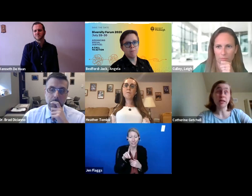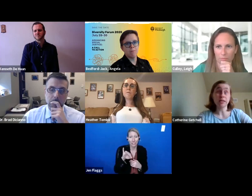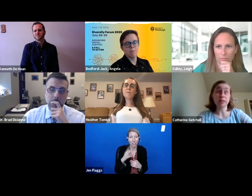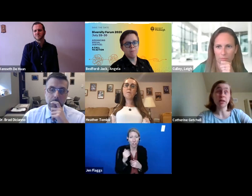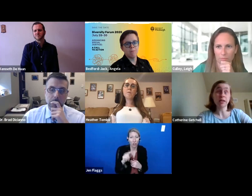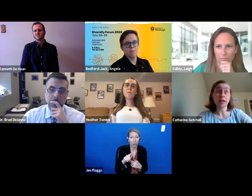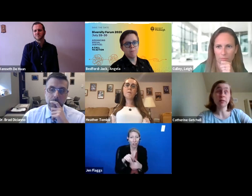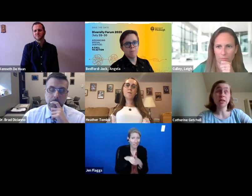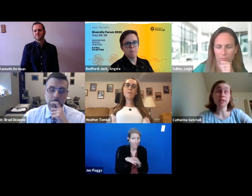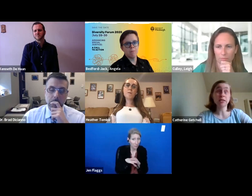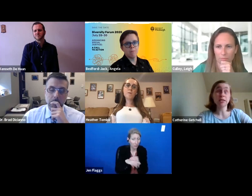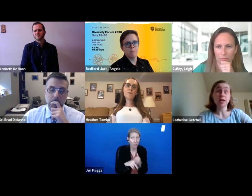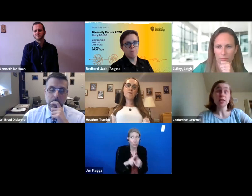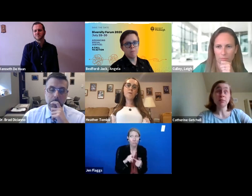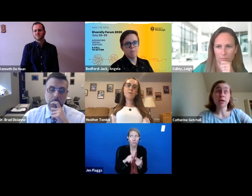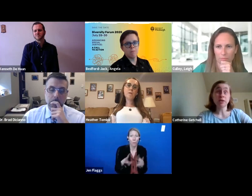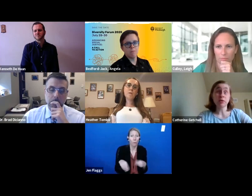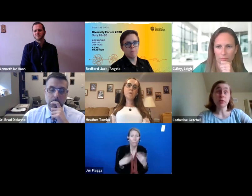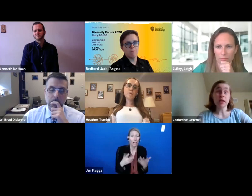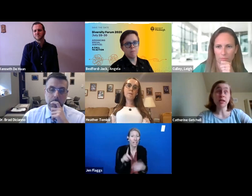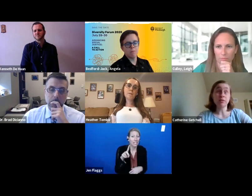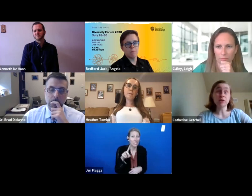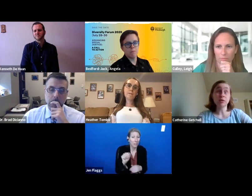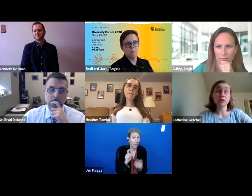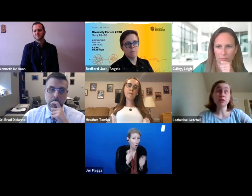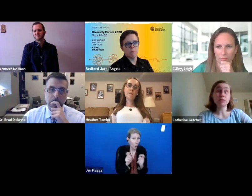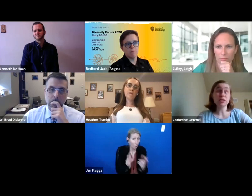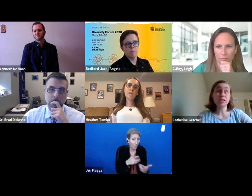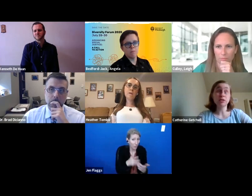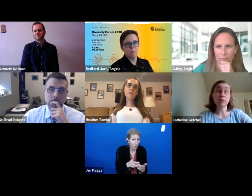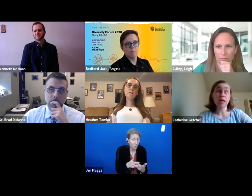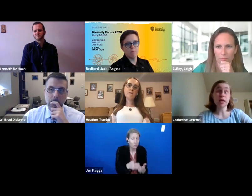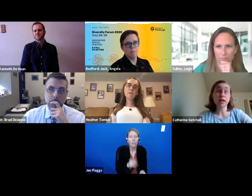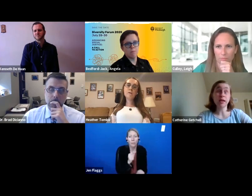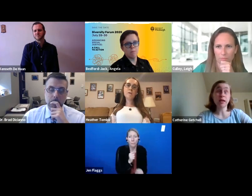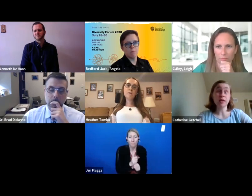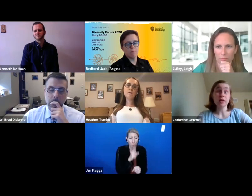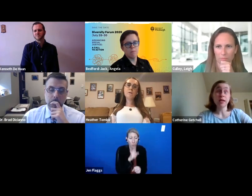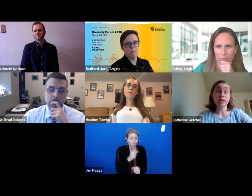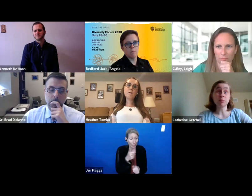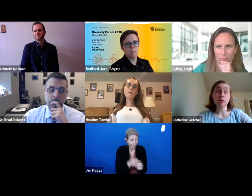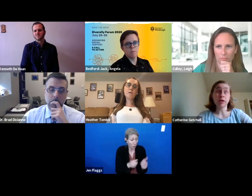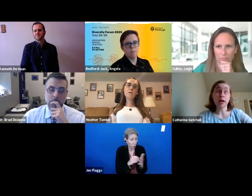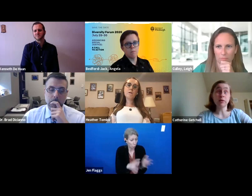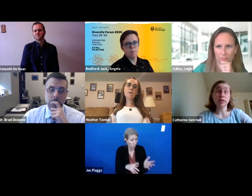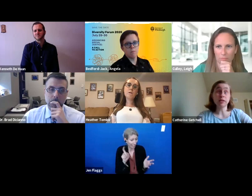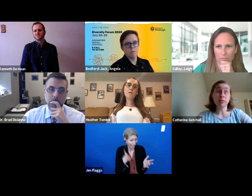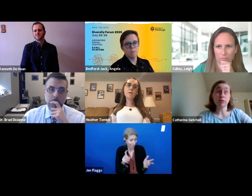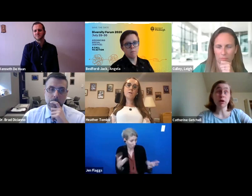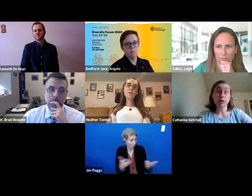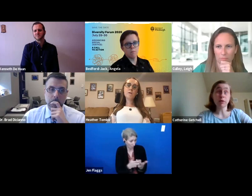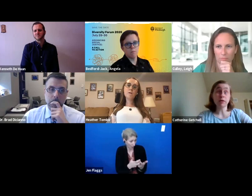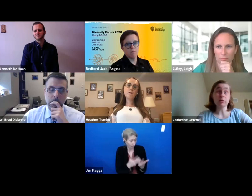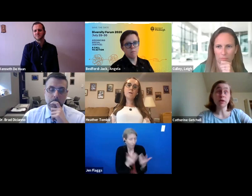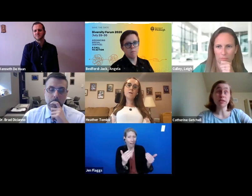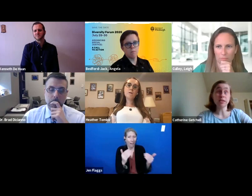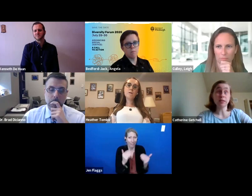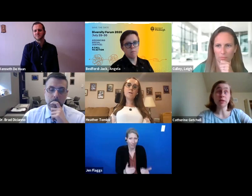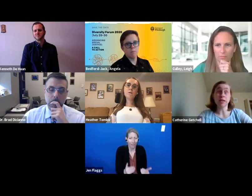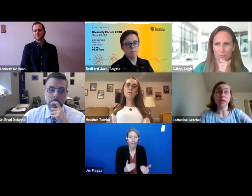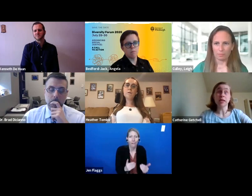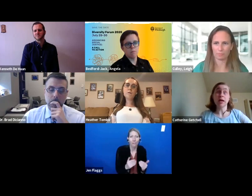on providing disability accommodations to make sure that individual students' needs are met, and then exploring out into the broader